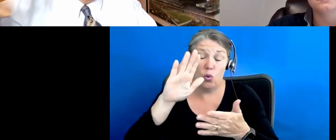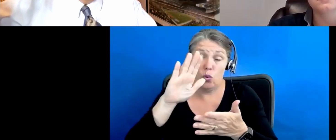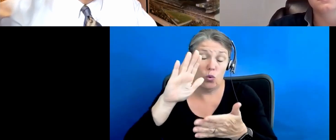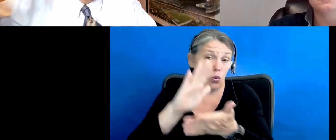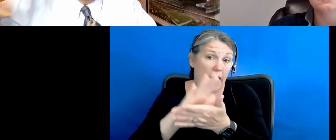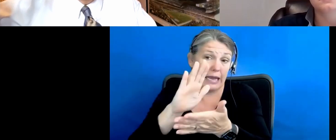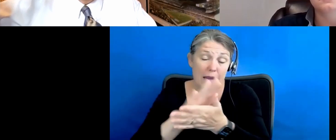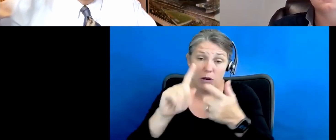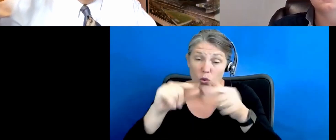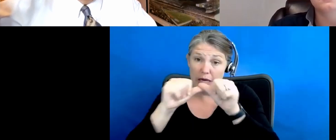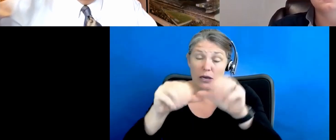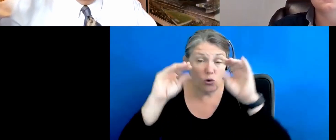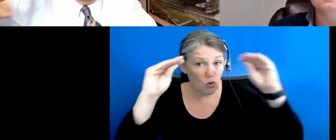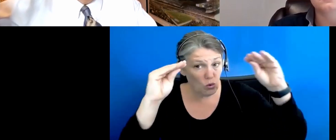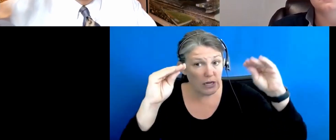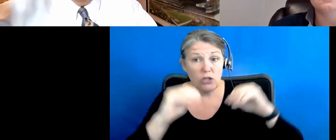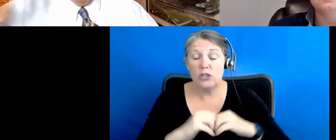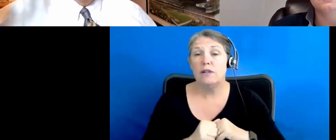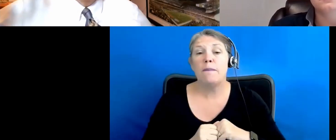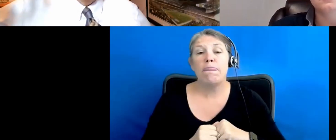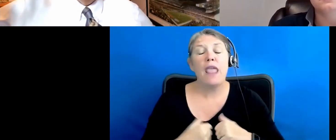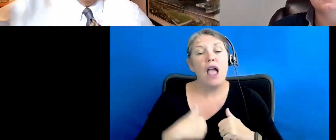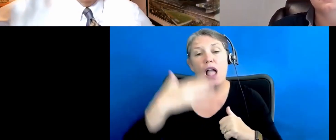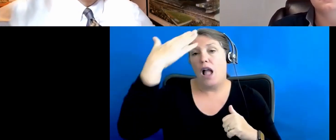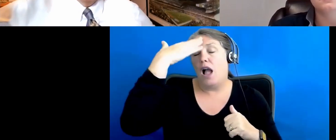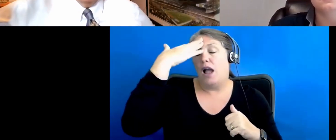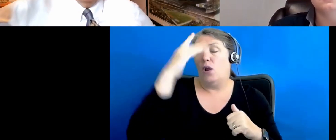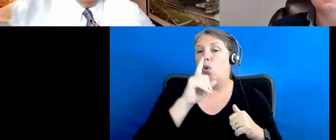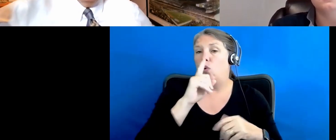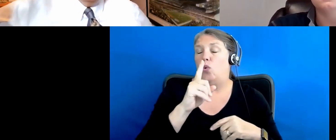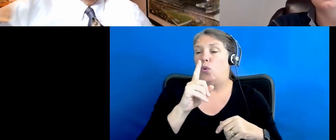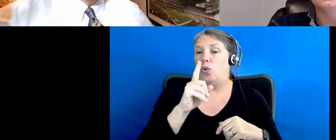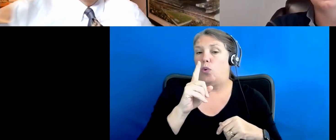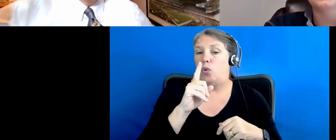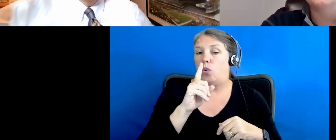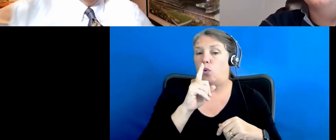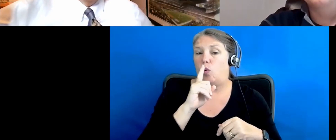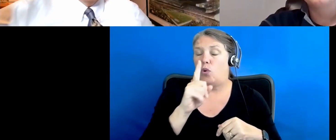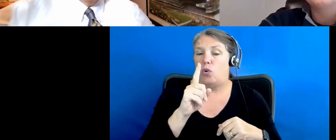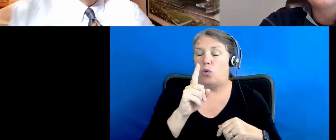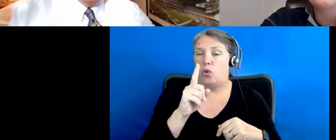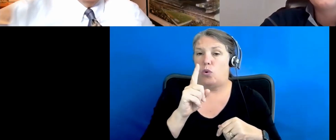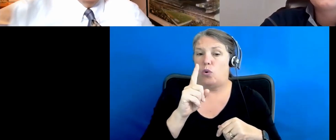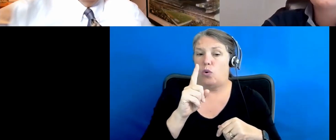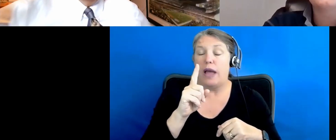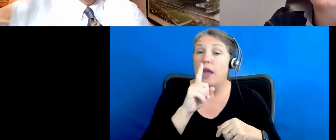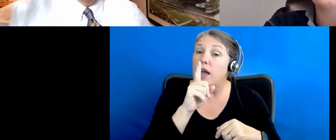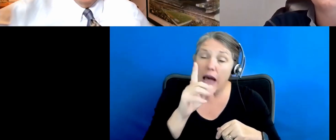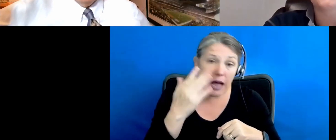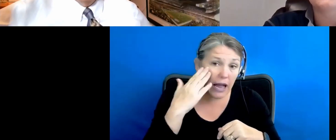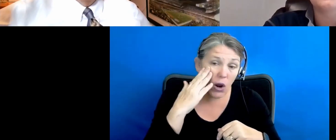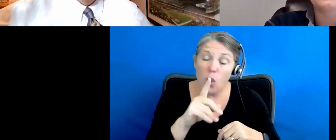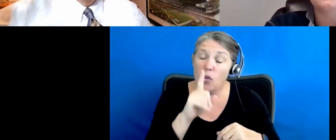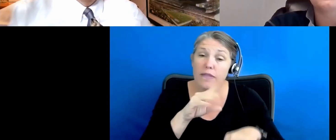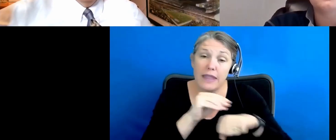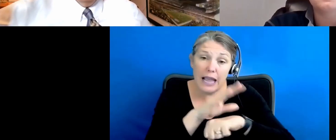to continue to teach others. I know that the rehabilitation counseling program at the university is incredibly strong. So know